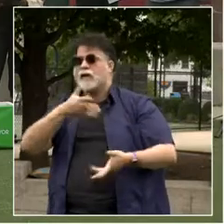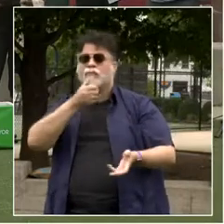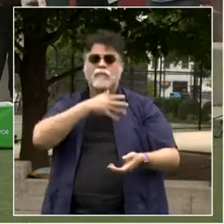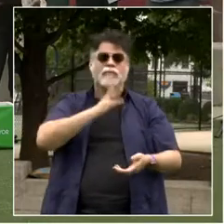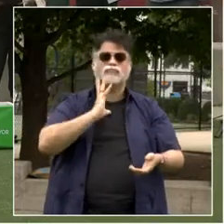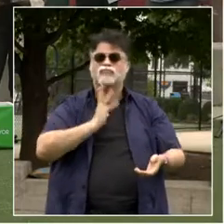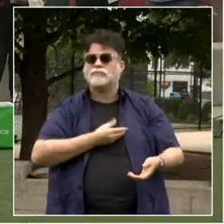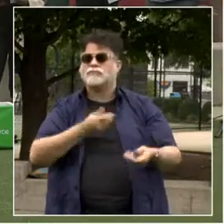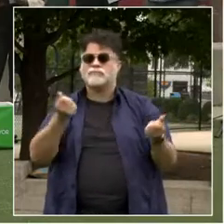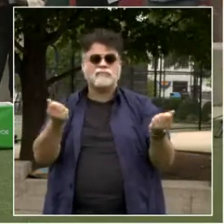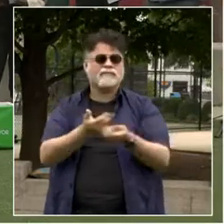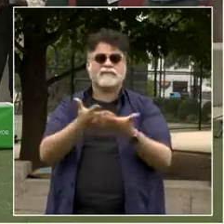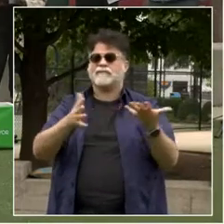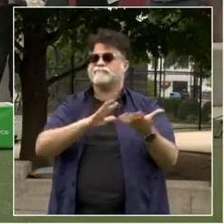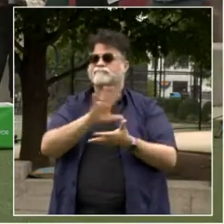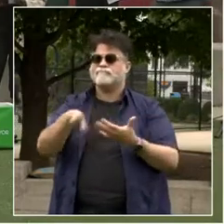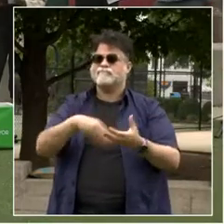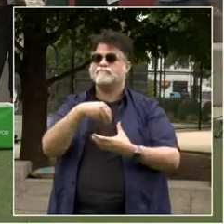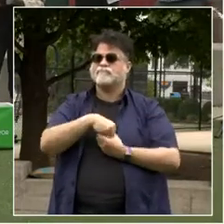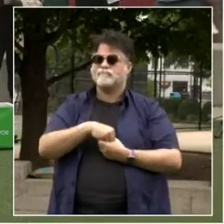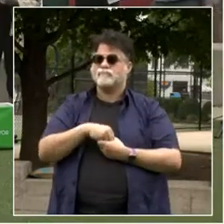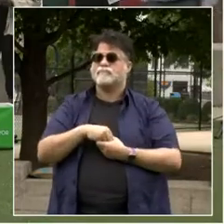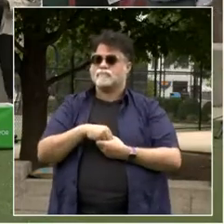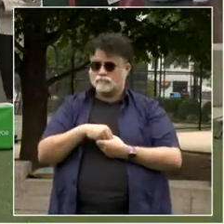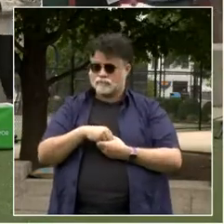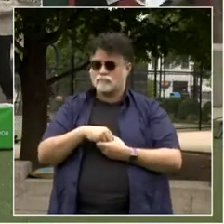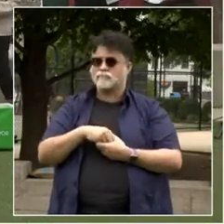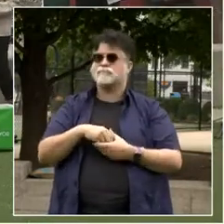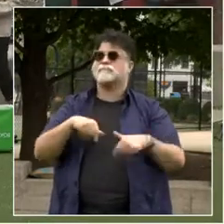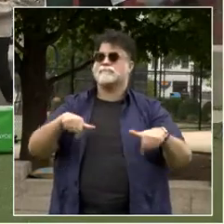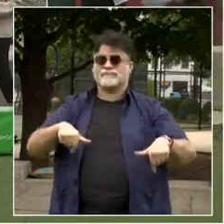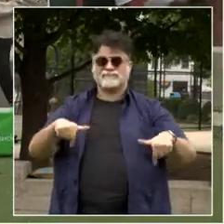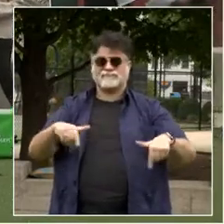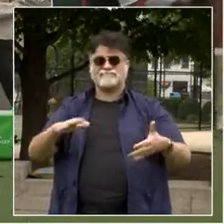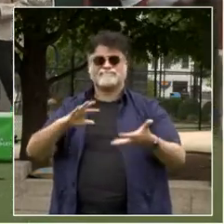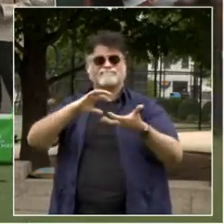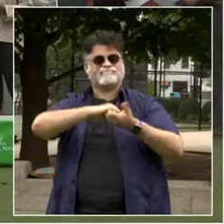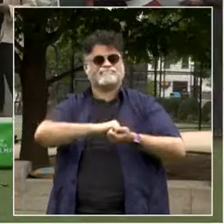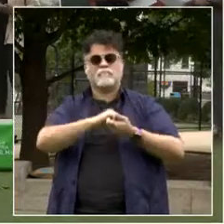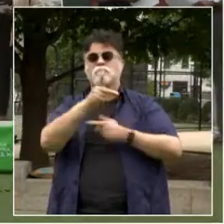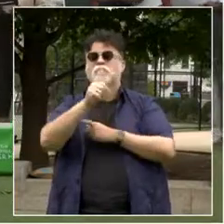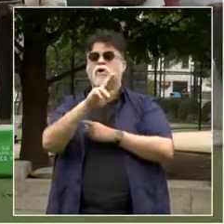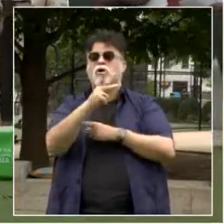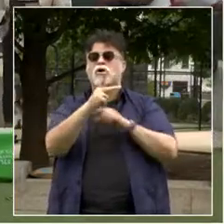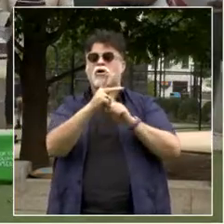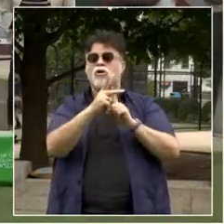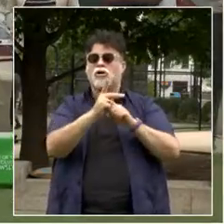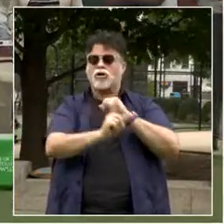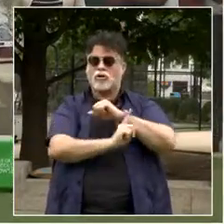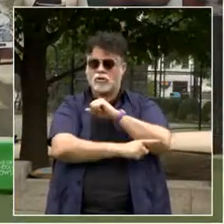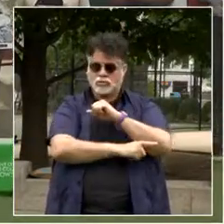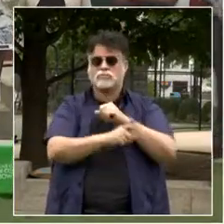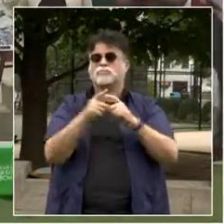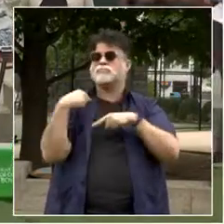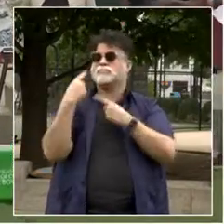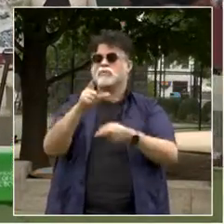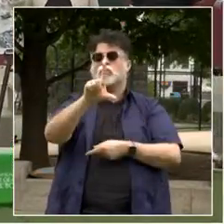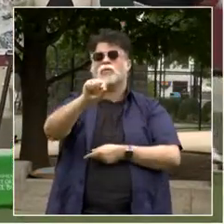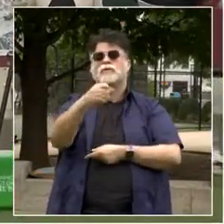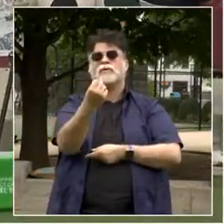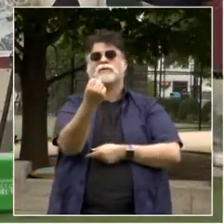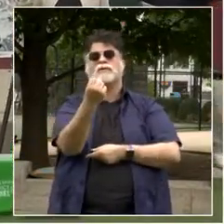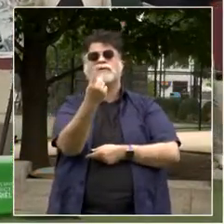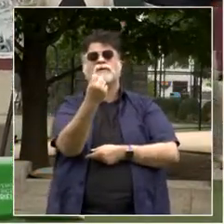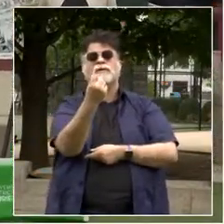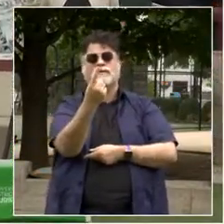personally been connected to this park since 2011 and know so many other people here today are as well. My name is